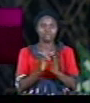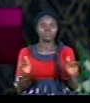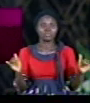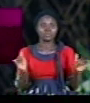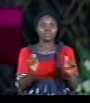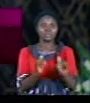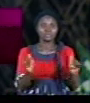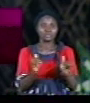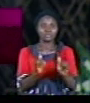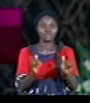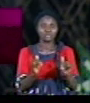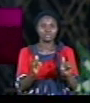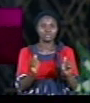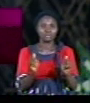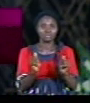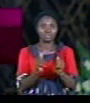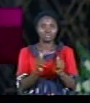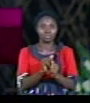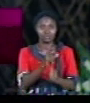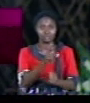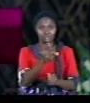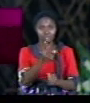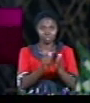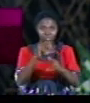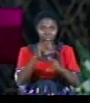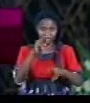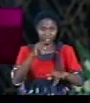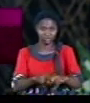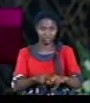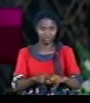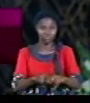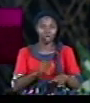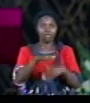that condition, they are offloaded.